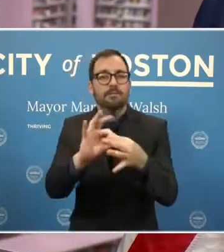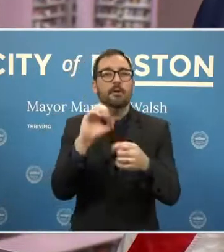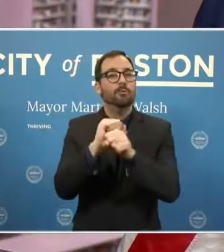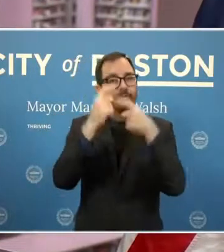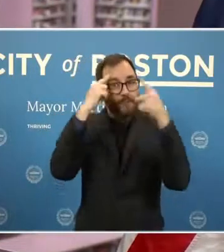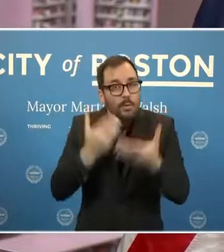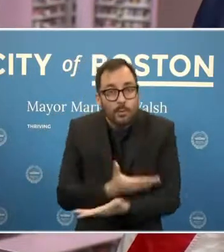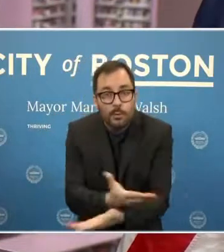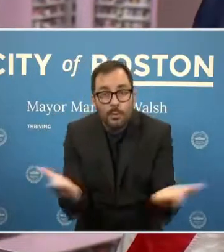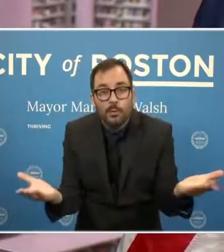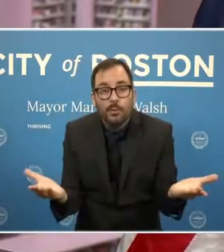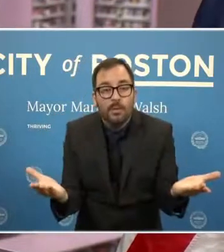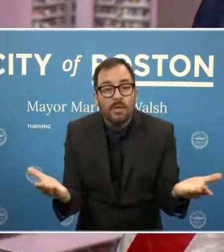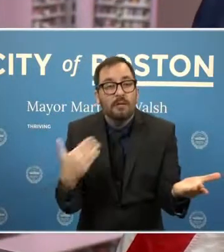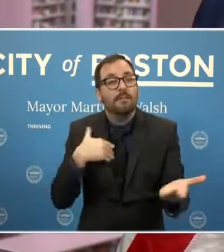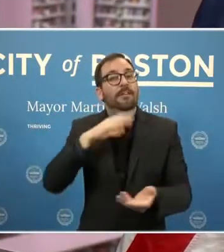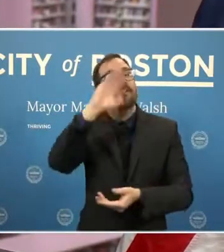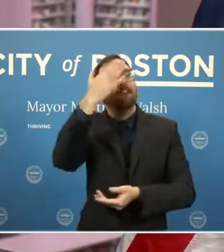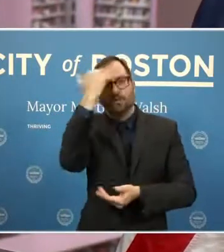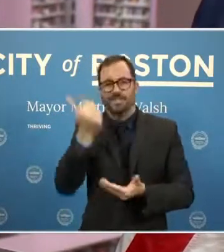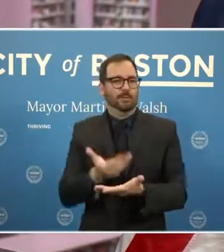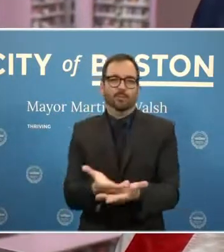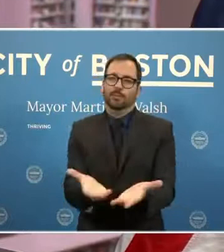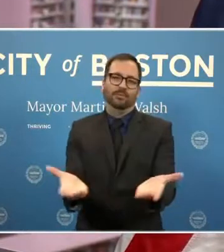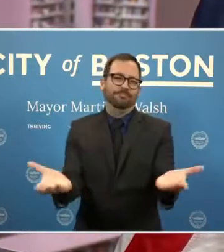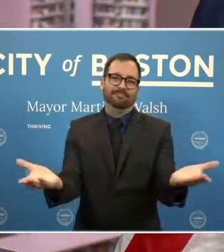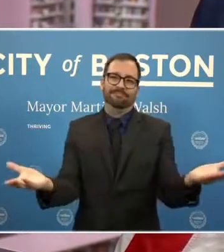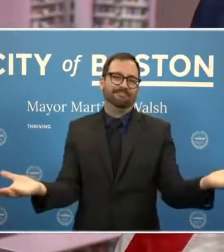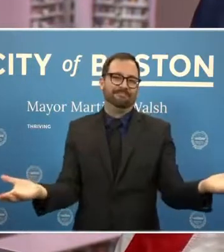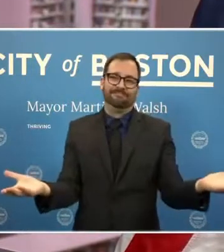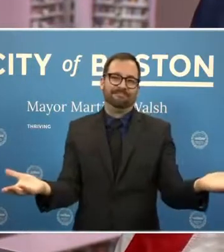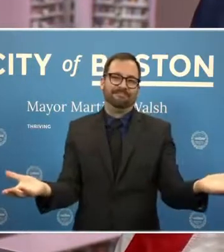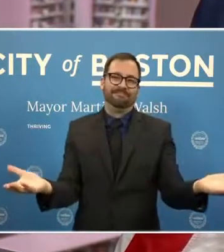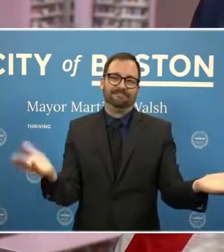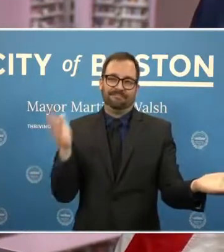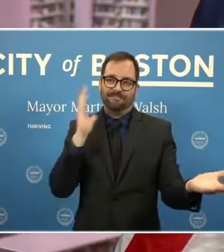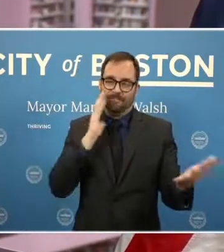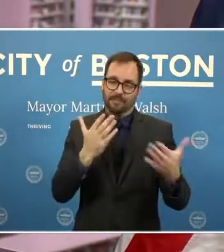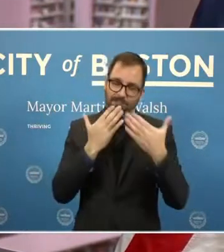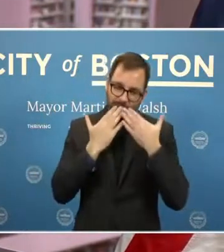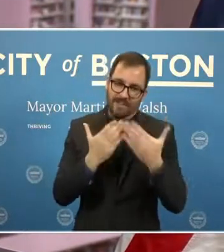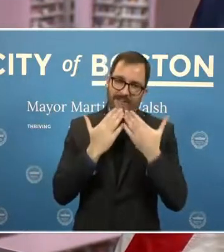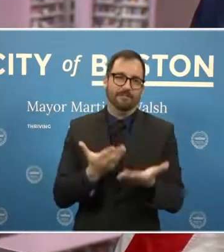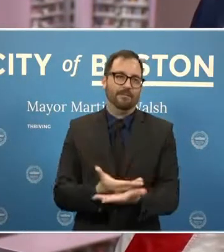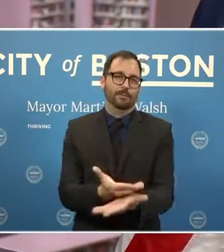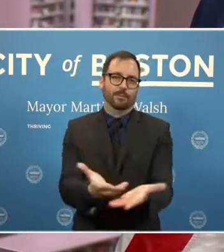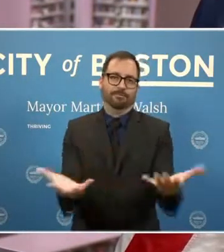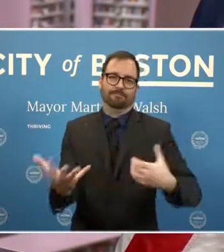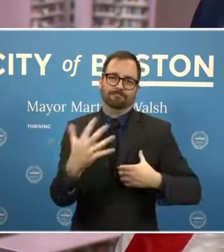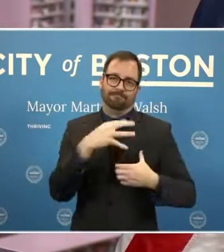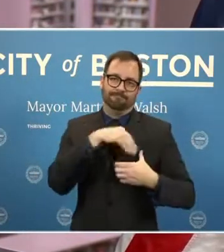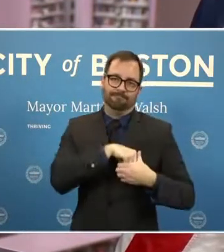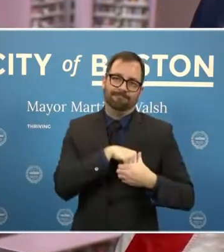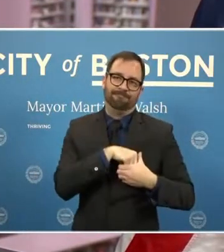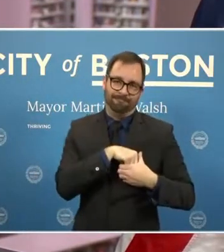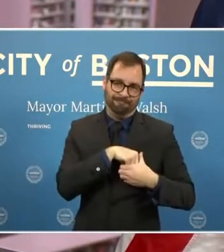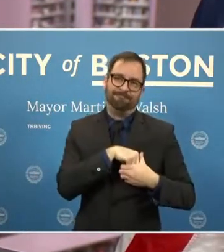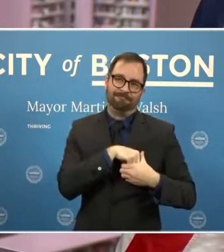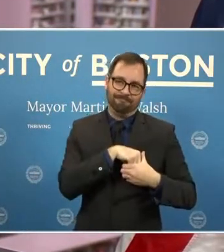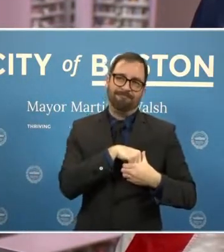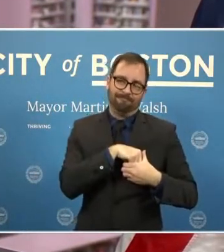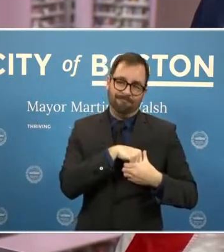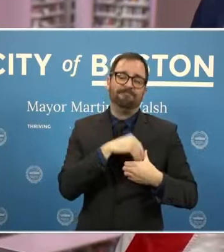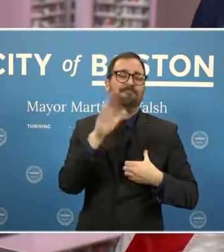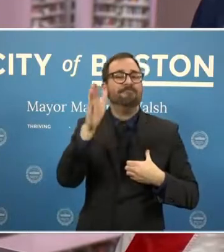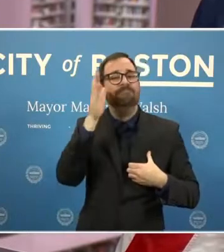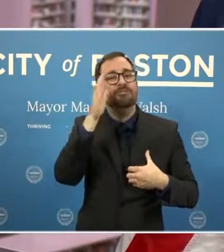it. I will forever be grateful. We have tough days ahead of us, but Boston's been knocked down before and we always get back